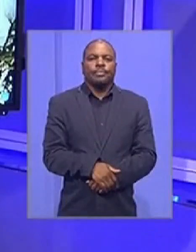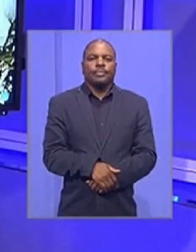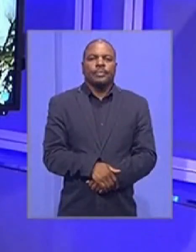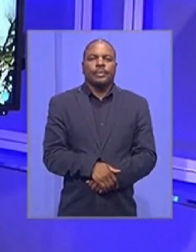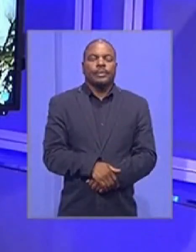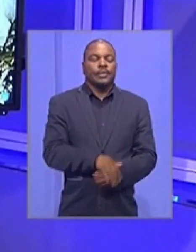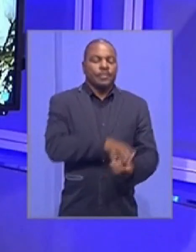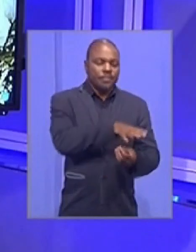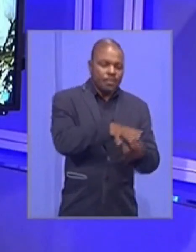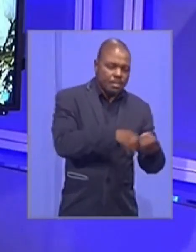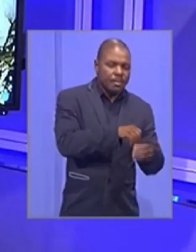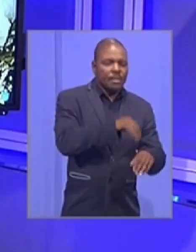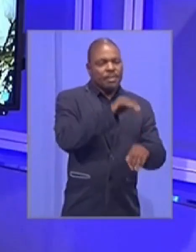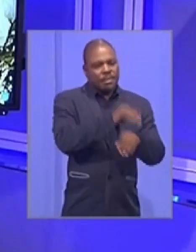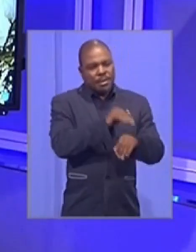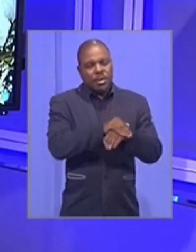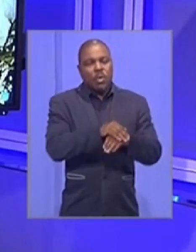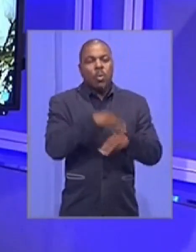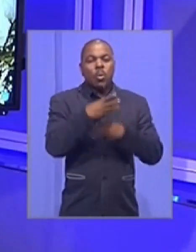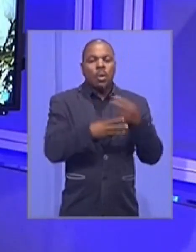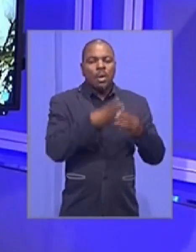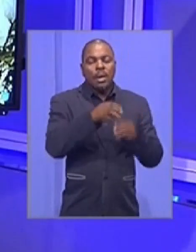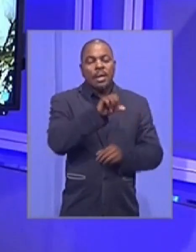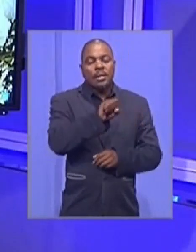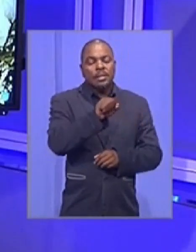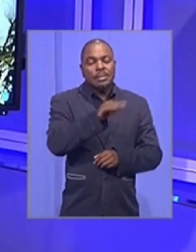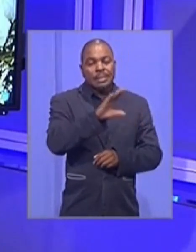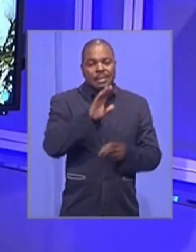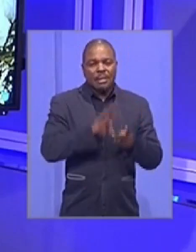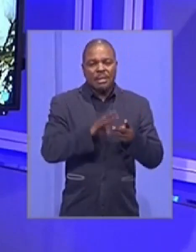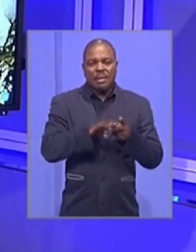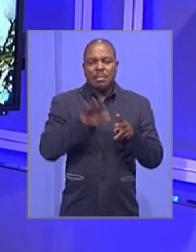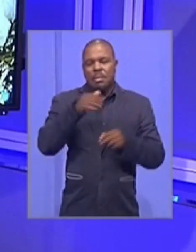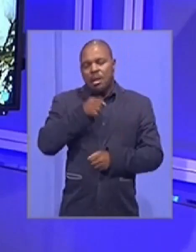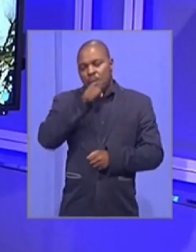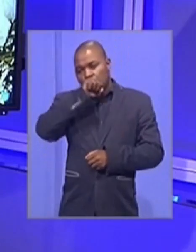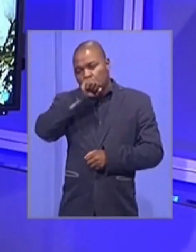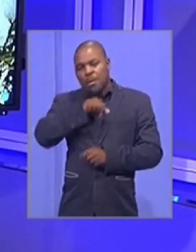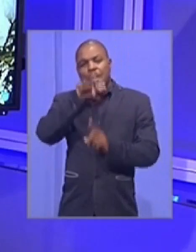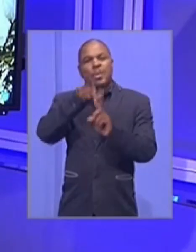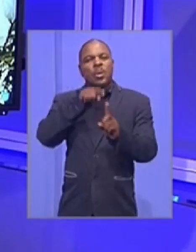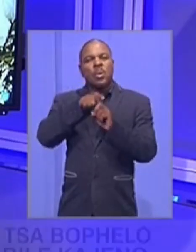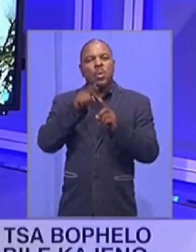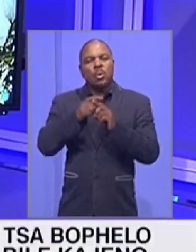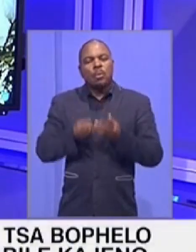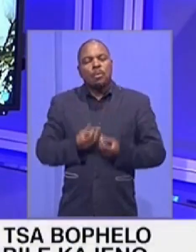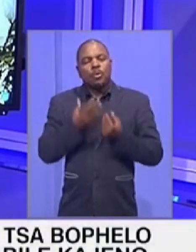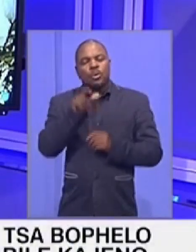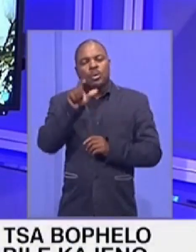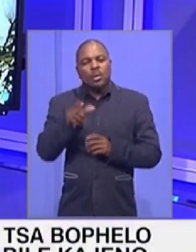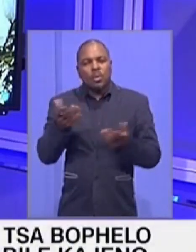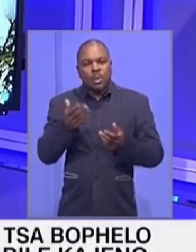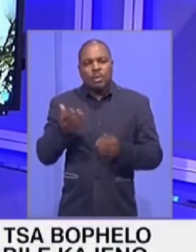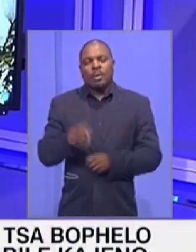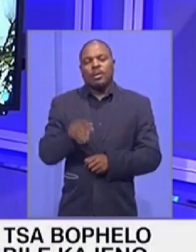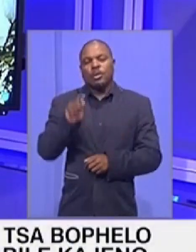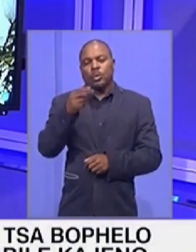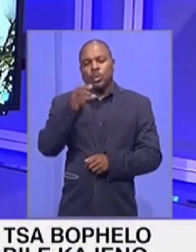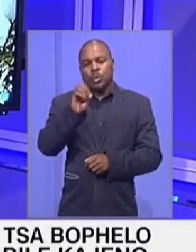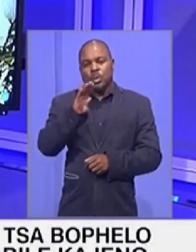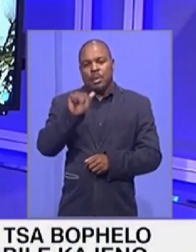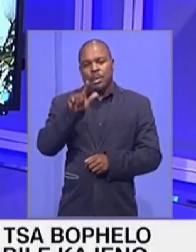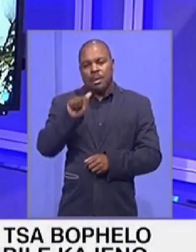Balelapa basebetsi mmoho ba SABC metswalle ha mmoho le barati ba sebohodi ebile e le mohlahisi Thobela FM Matume Maupi